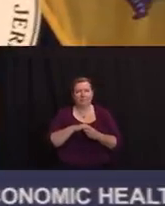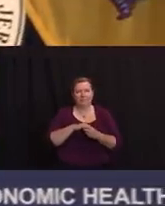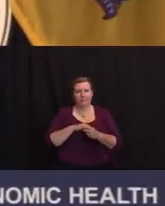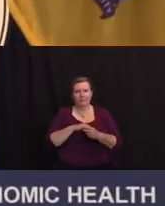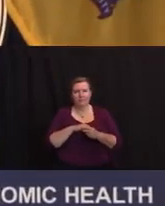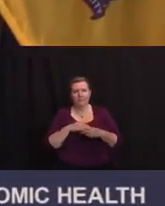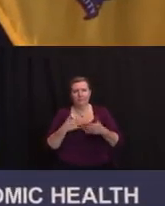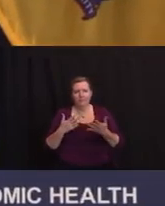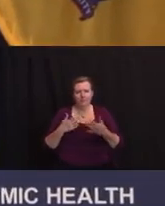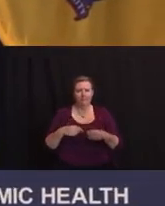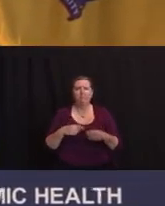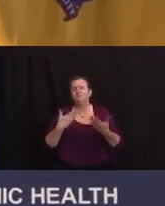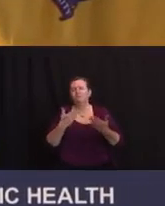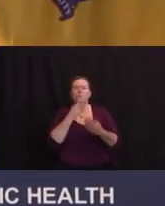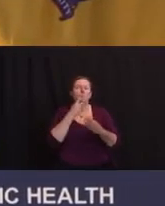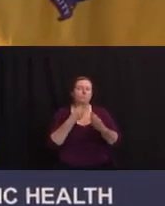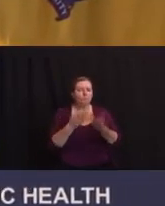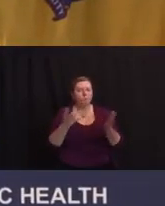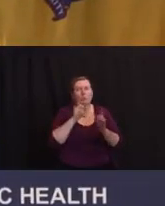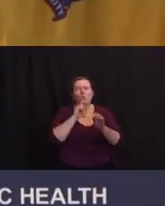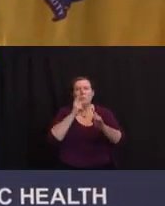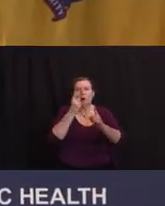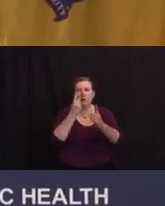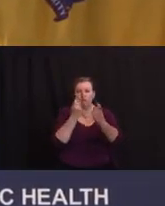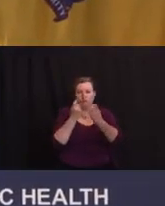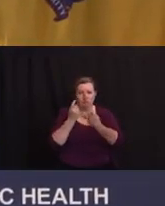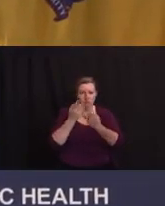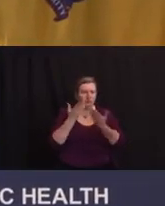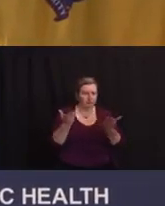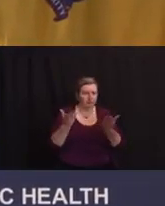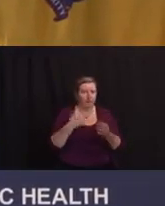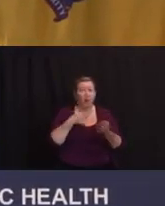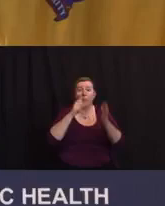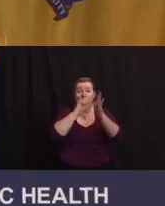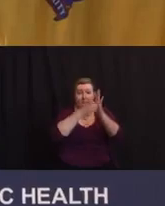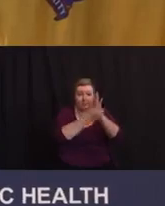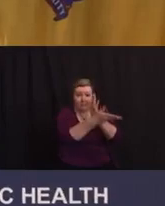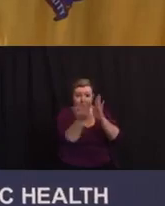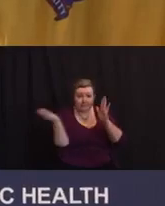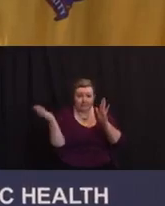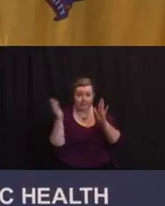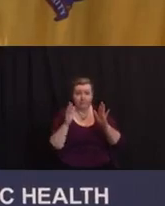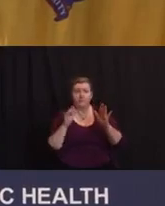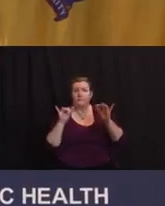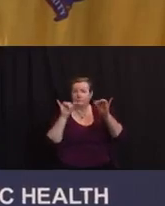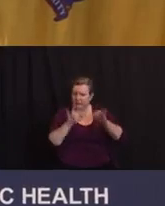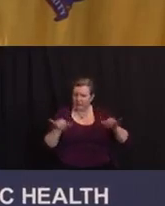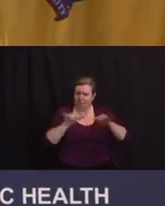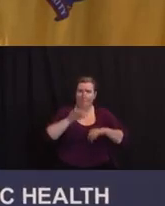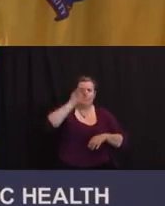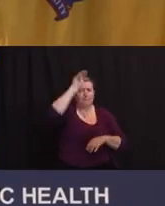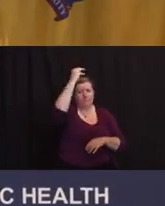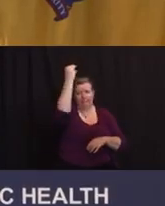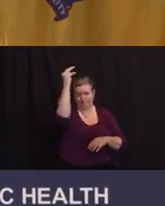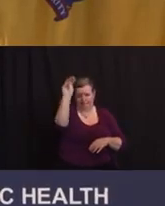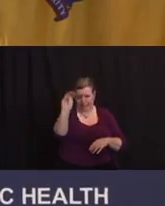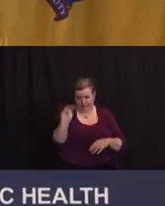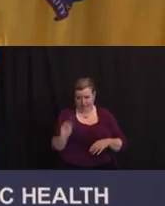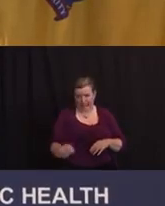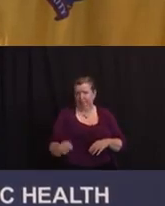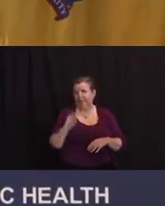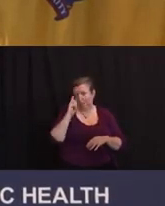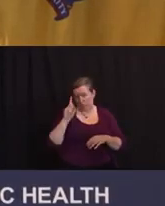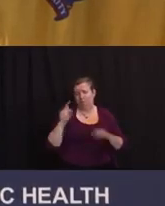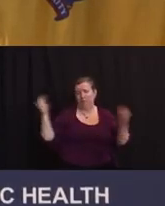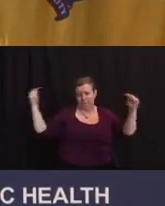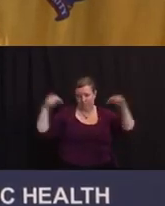Before we do, just to reiterate, at least for the time being, we're going to continue in this rhythm, which will be each Monday we'll gather. So